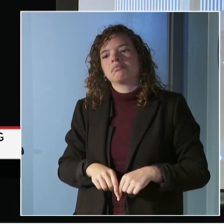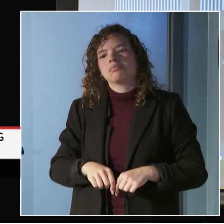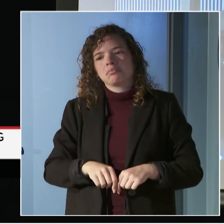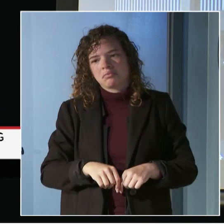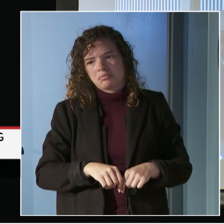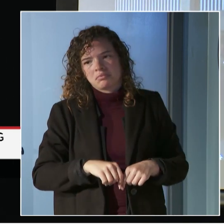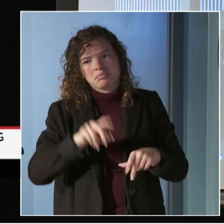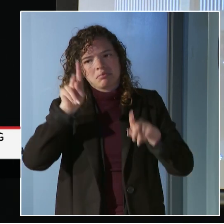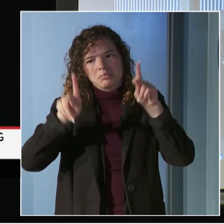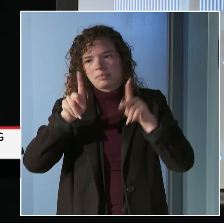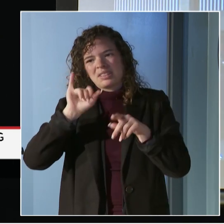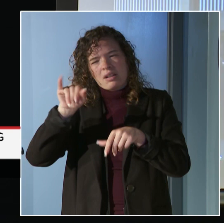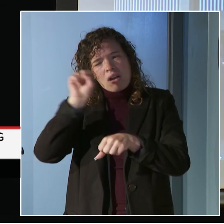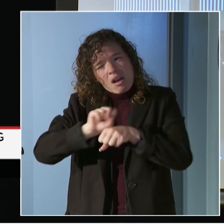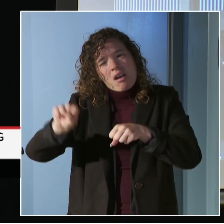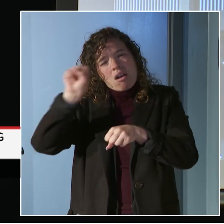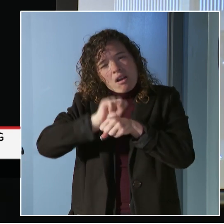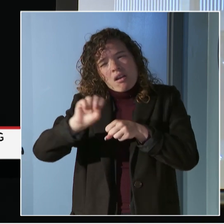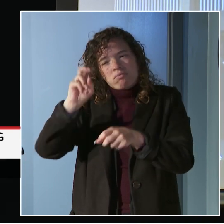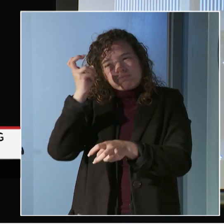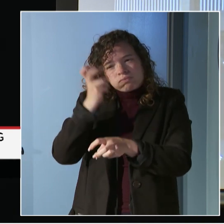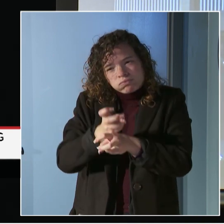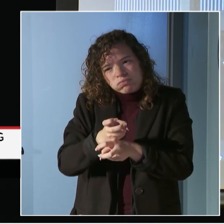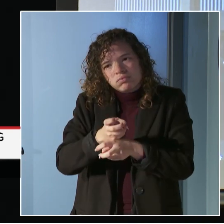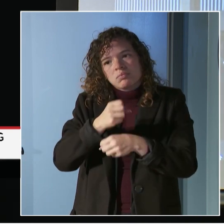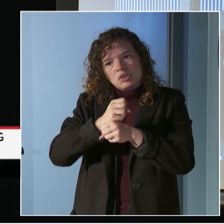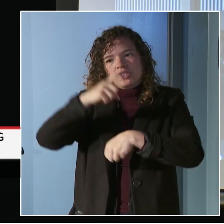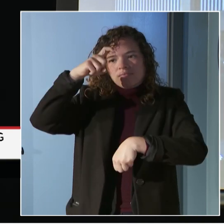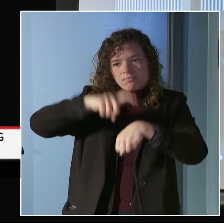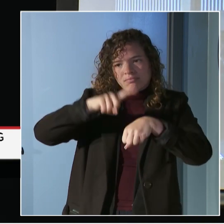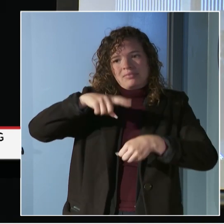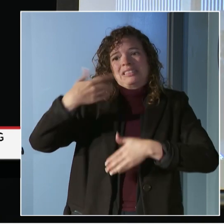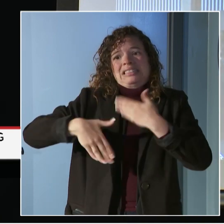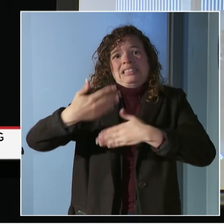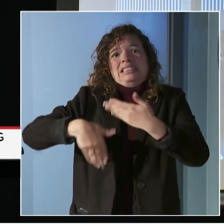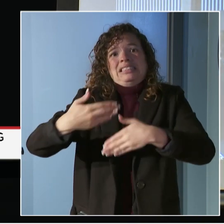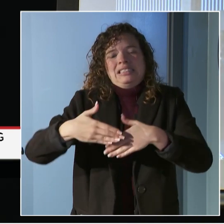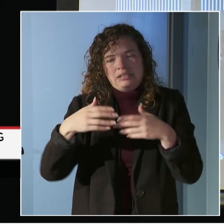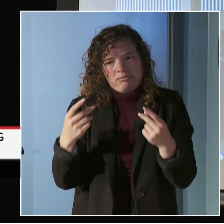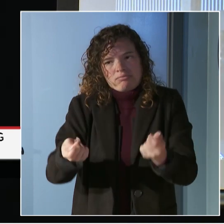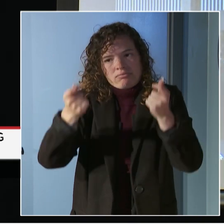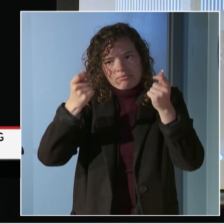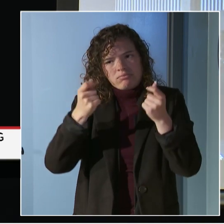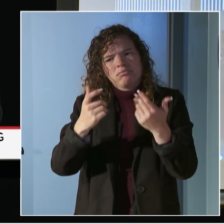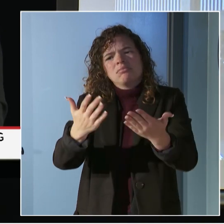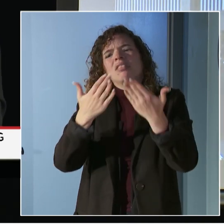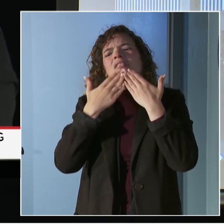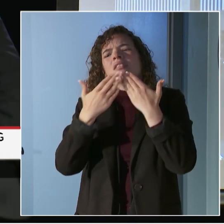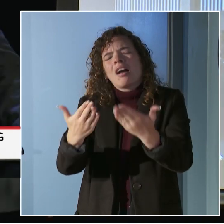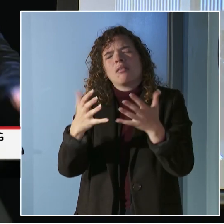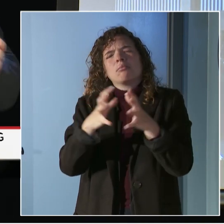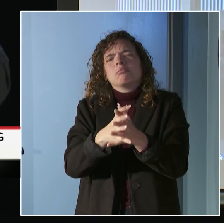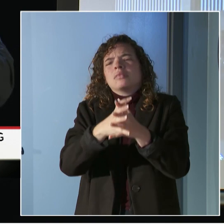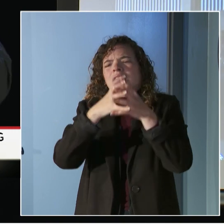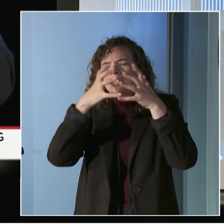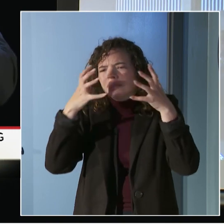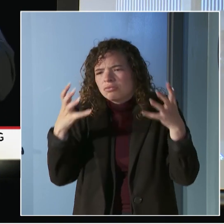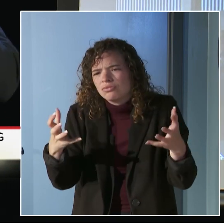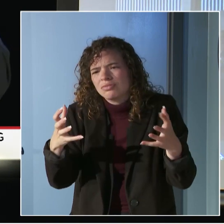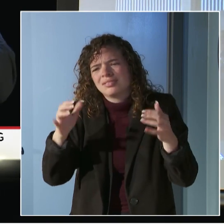that particular deadline. We wouldn't be standing here without that huge effort, so thank you so much. Could you clap for them,